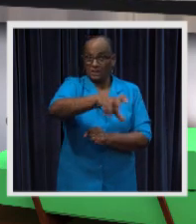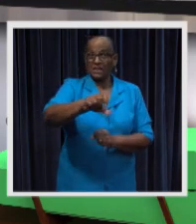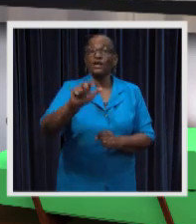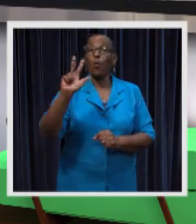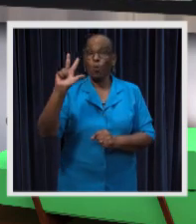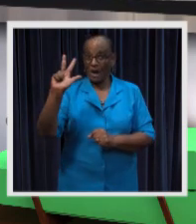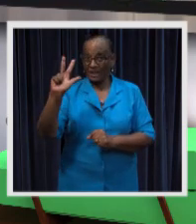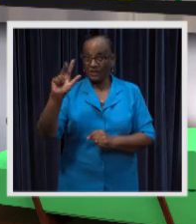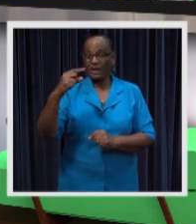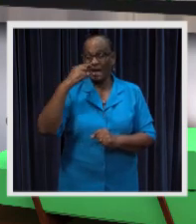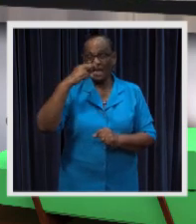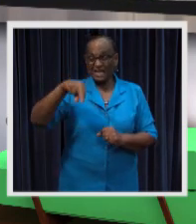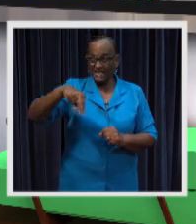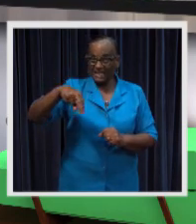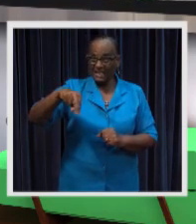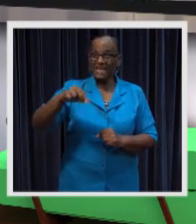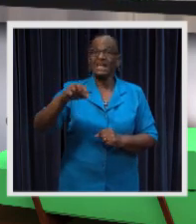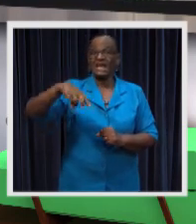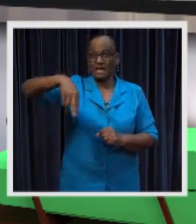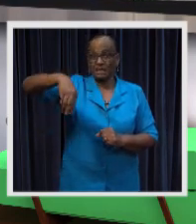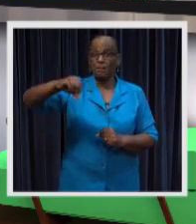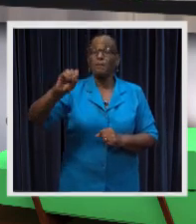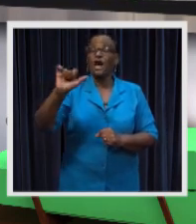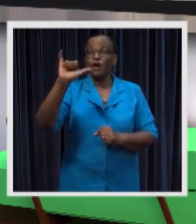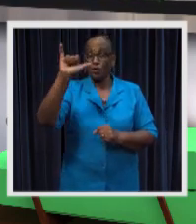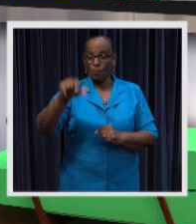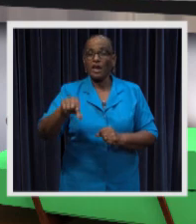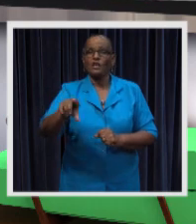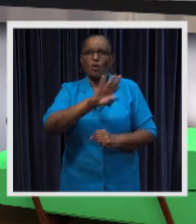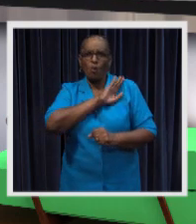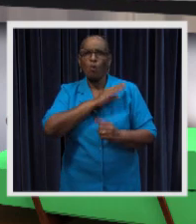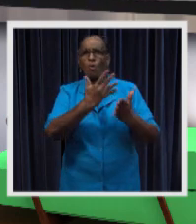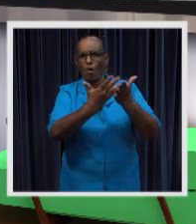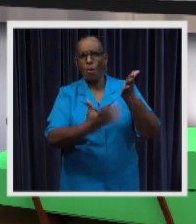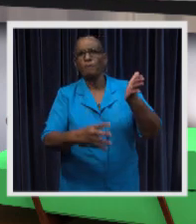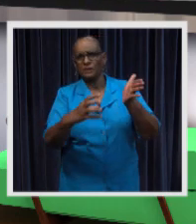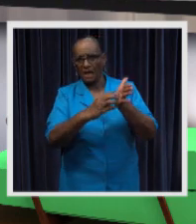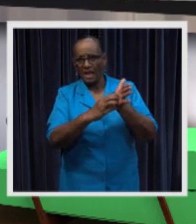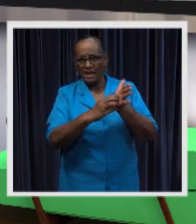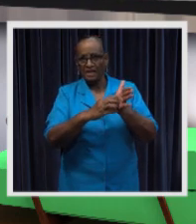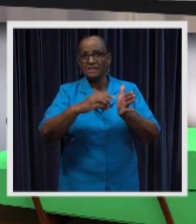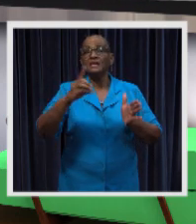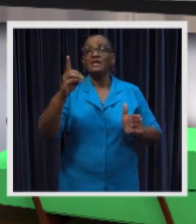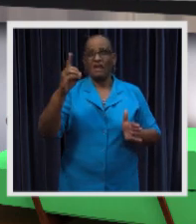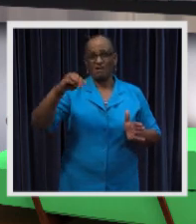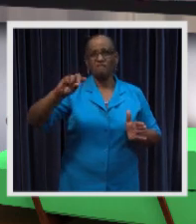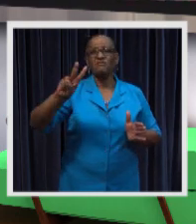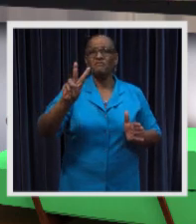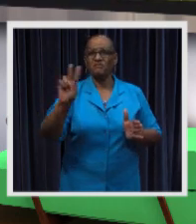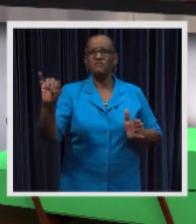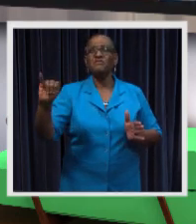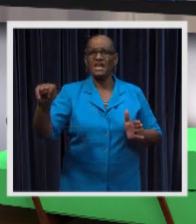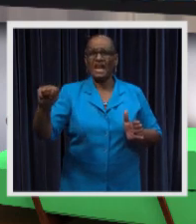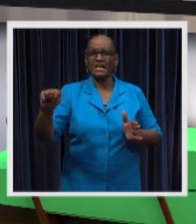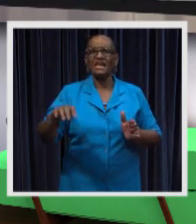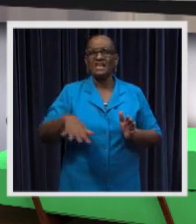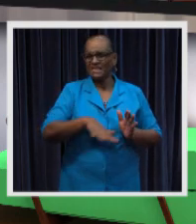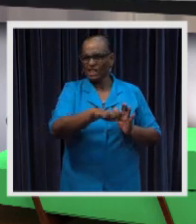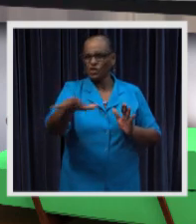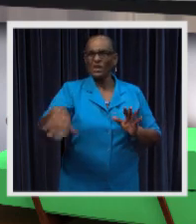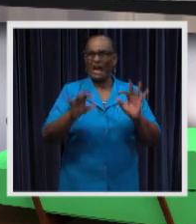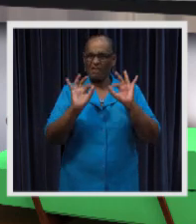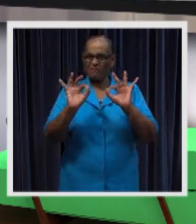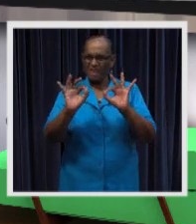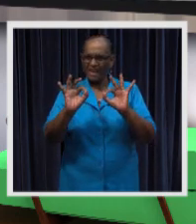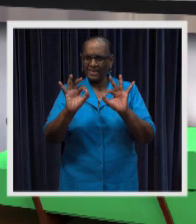The Wanica, Nikeri, and Marawena districts are already on the list. According to Daniela Vera,